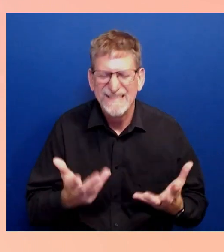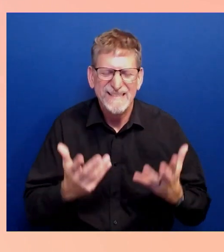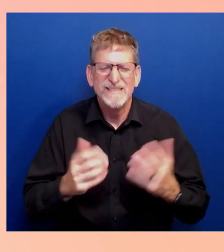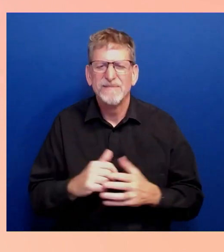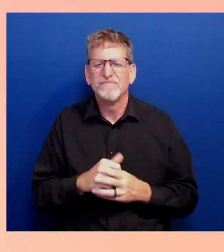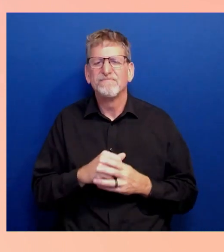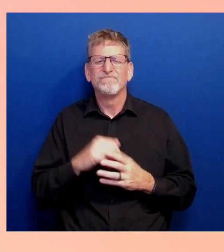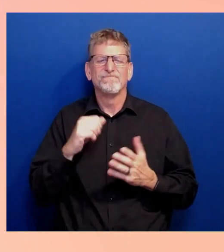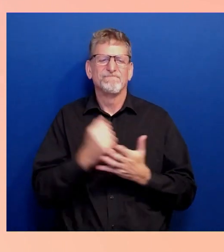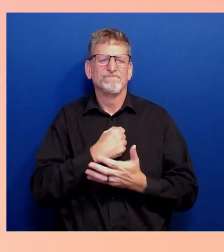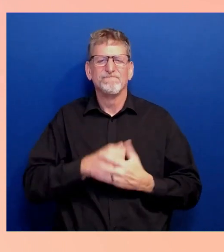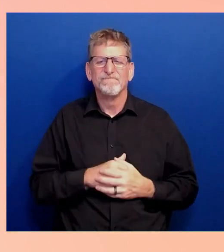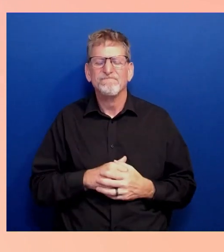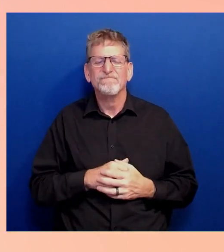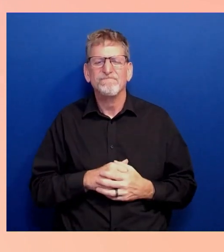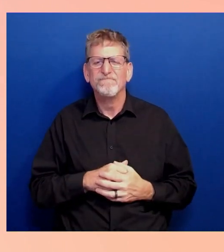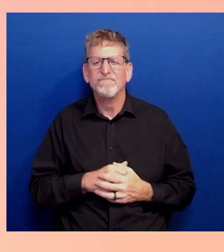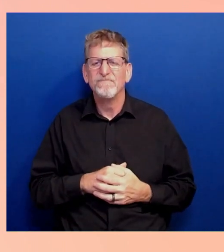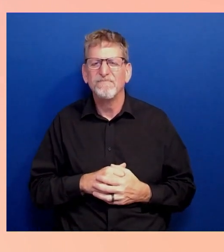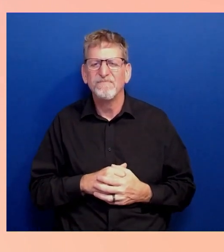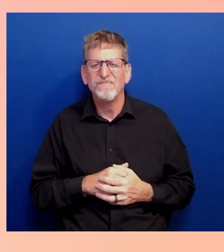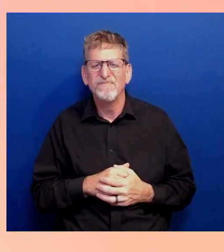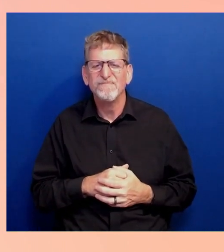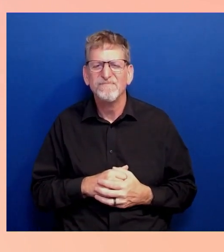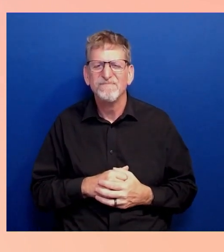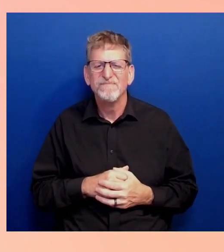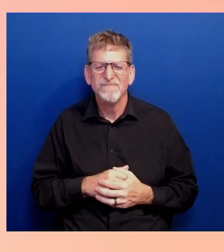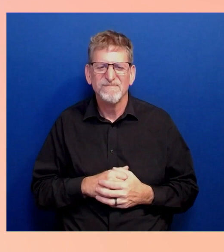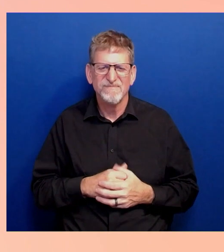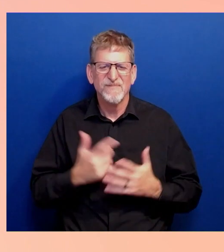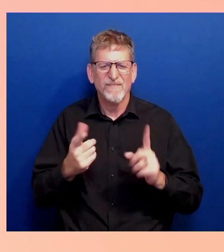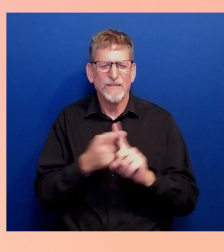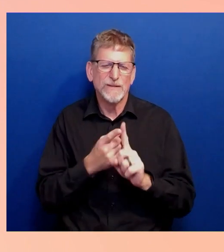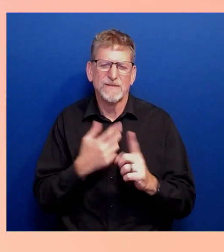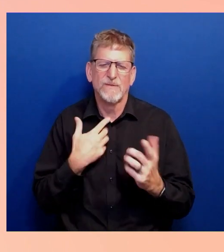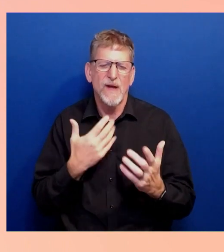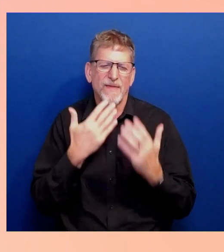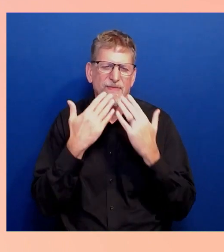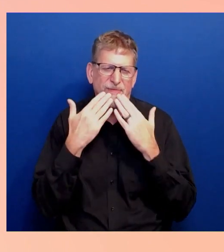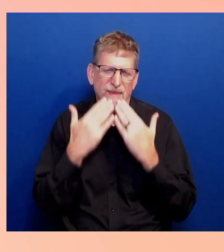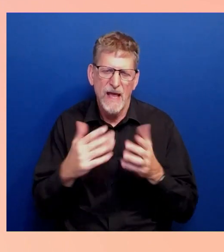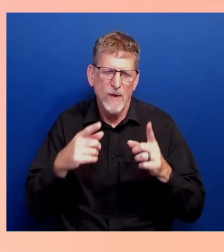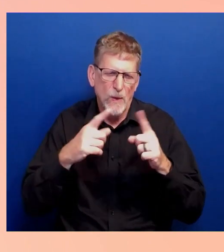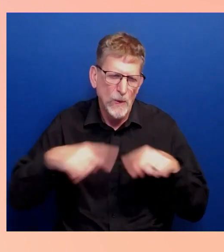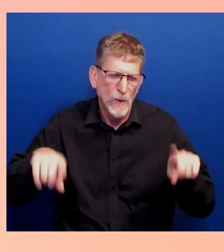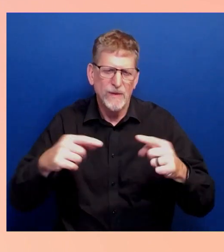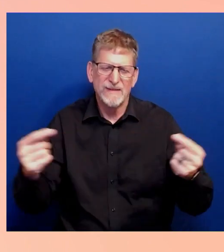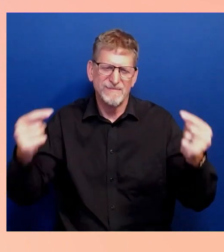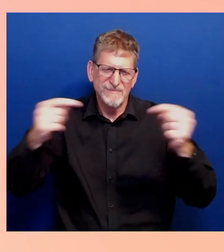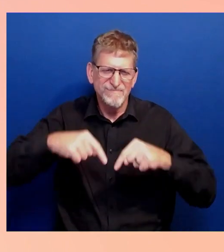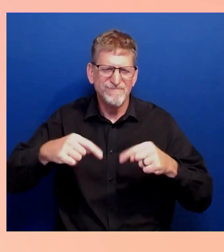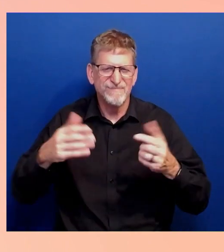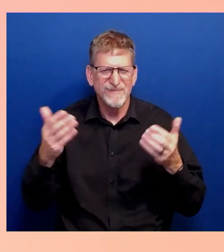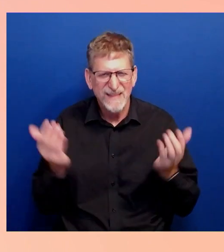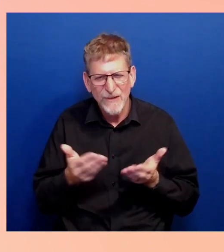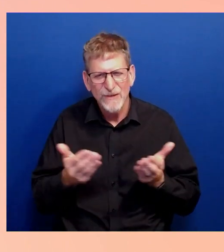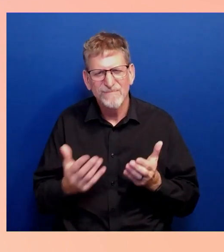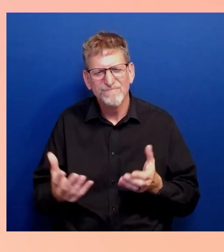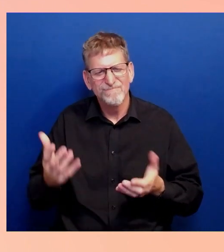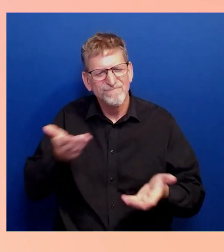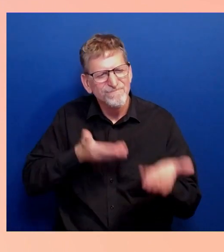just wanted to thank you all so much for being here, for engaging in this conversation. As we wrap